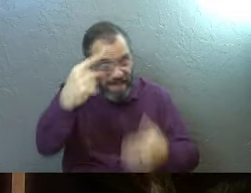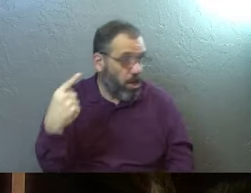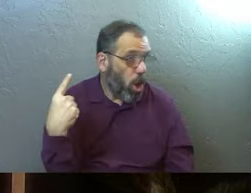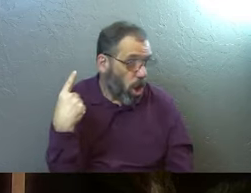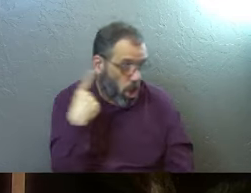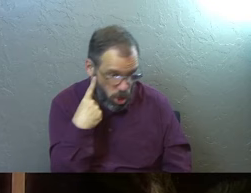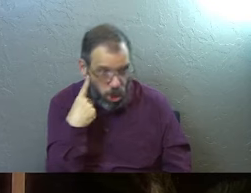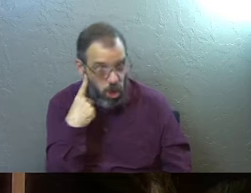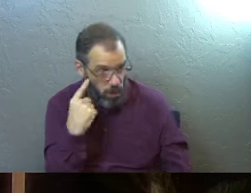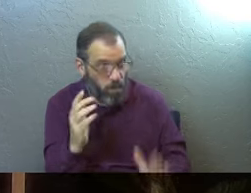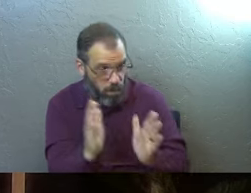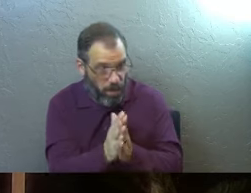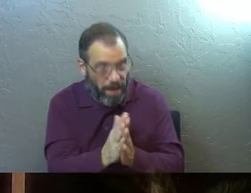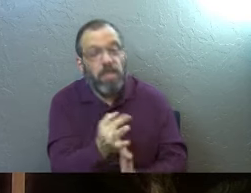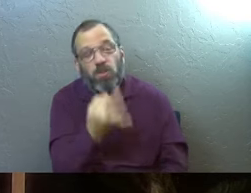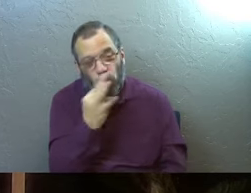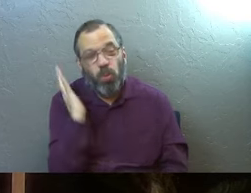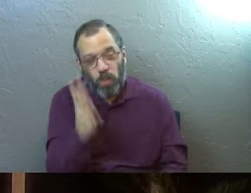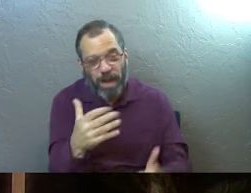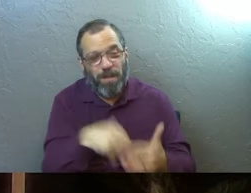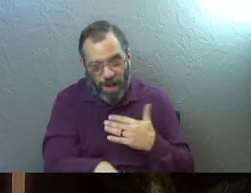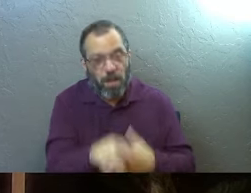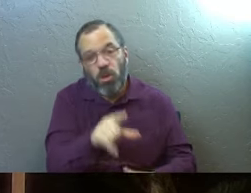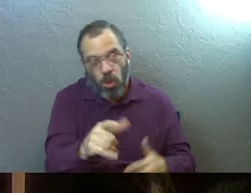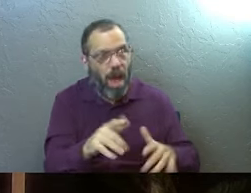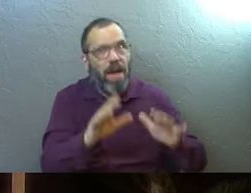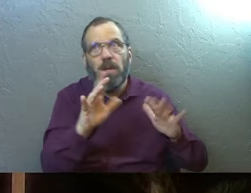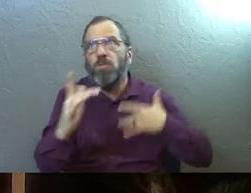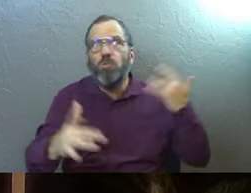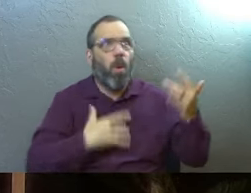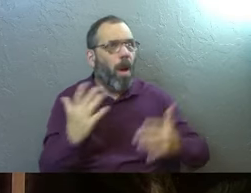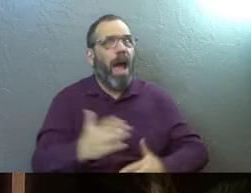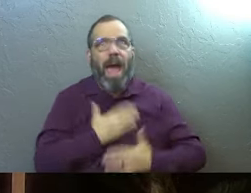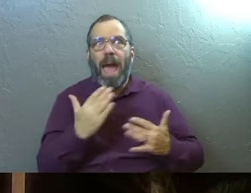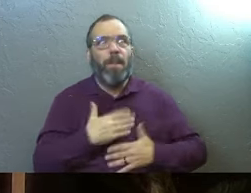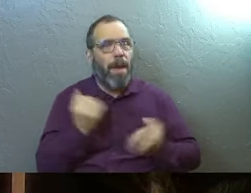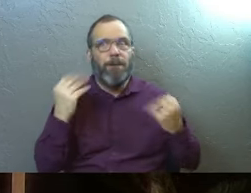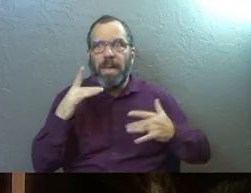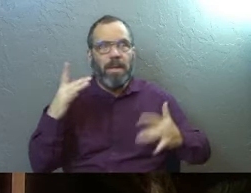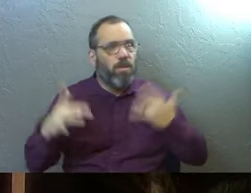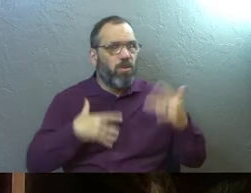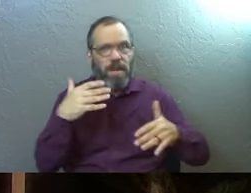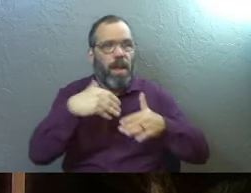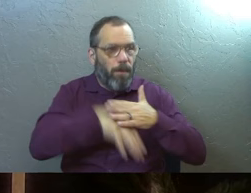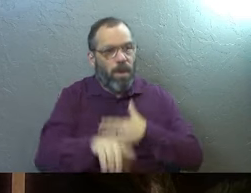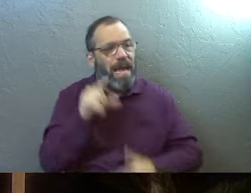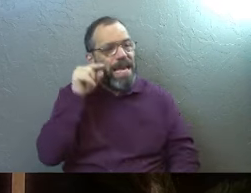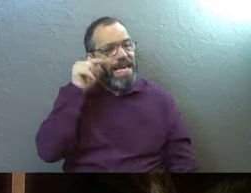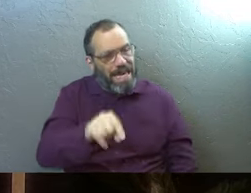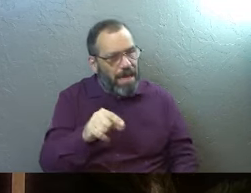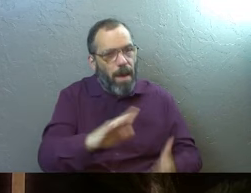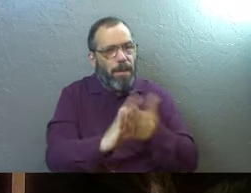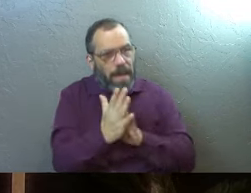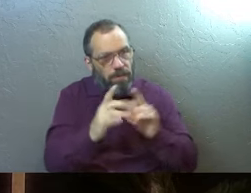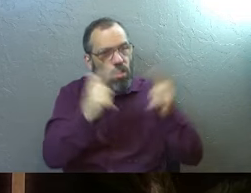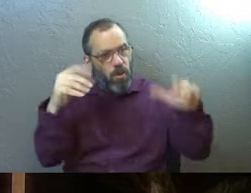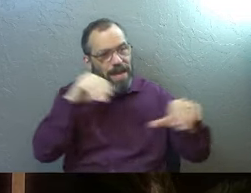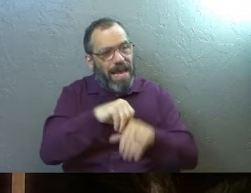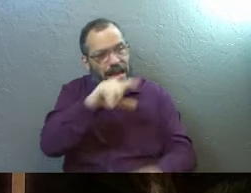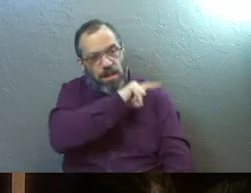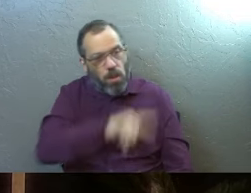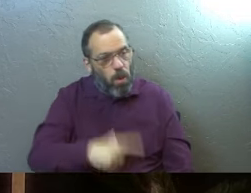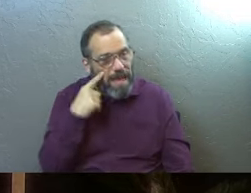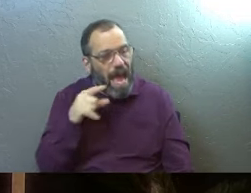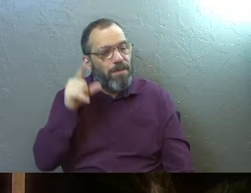heard that prayer. You're about to have a child. You will have great joy and gladness, and many will rejoice at his birth, for he will be great in the eyes of the